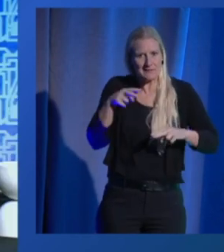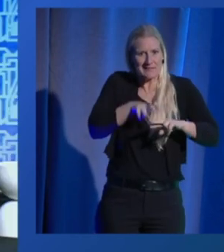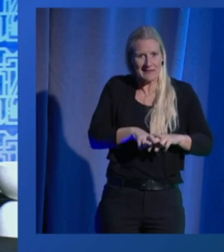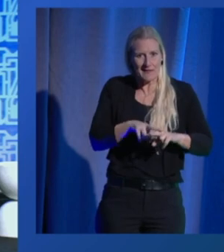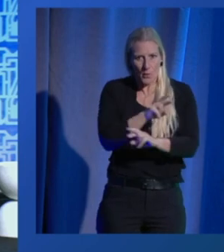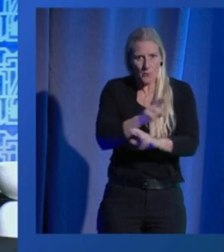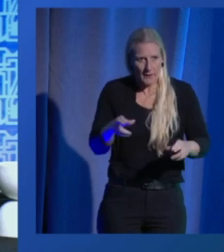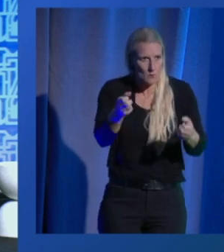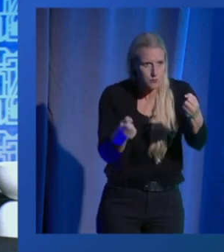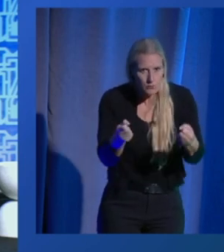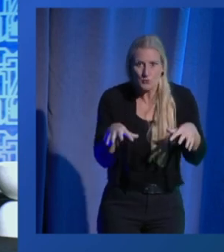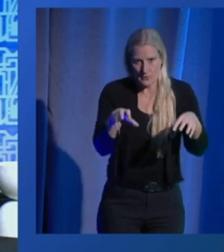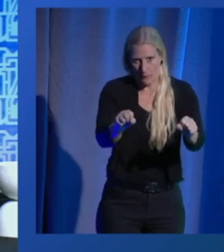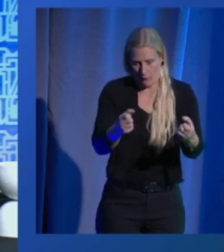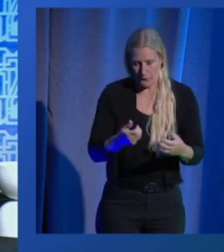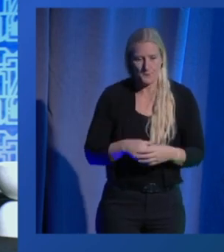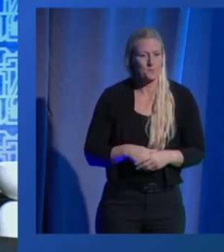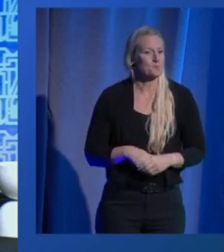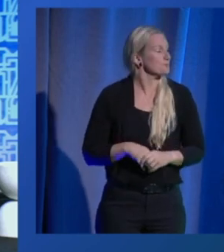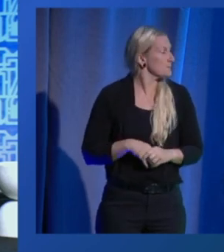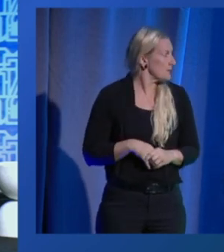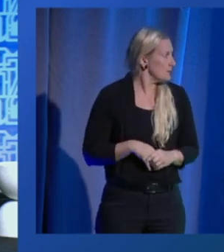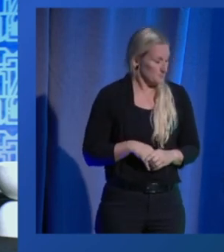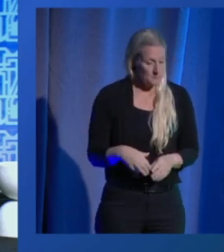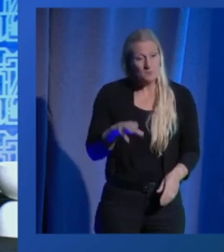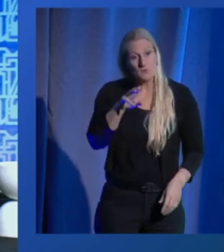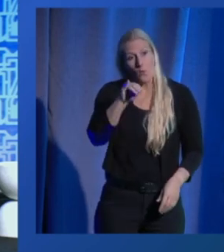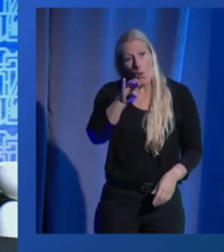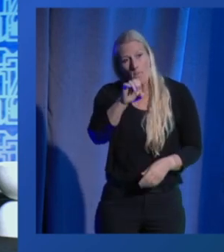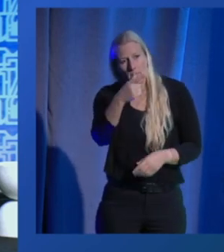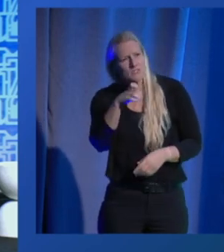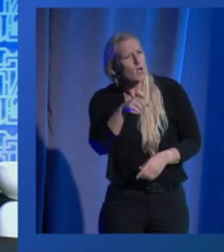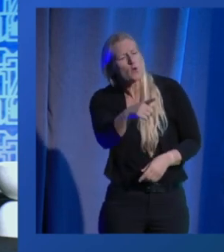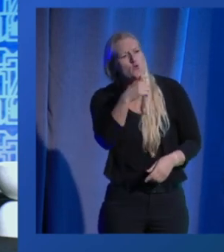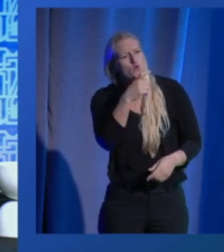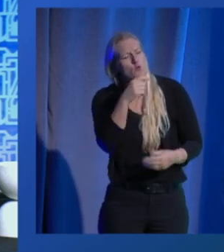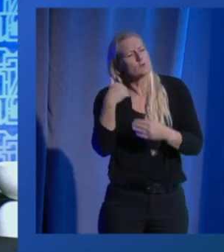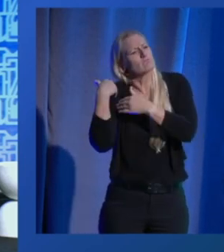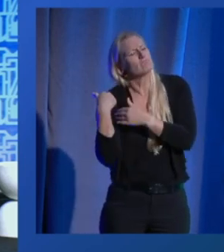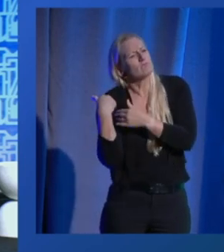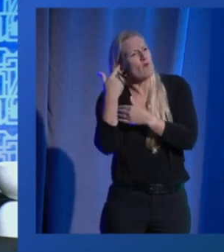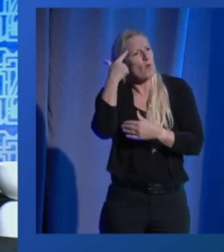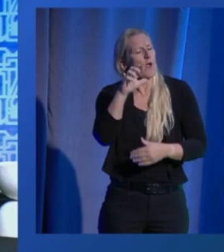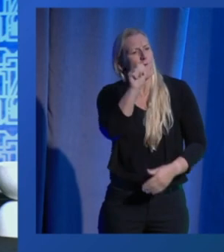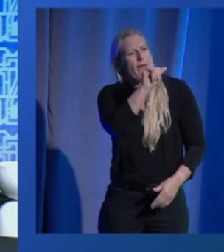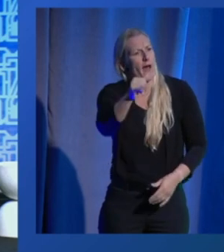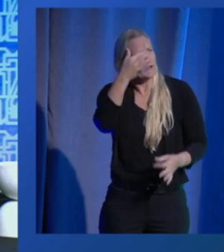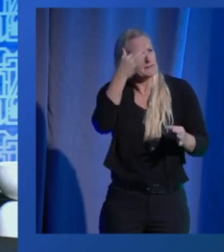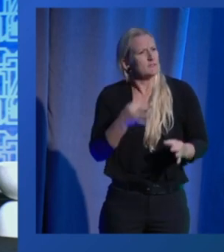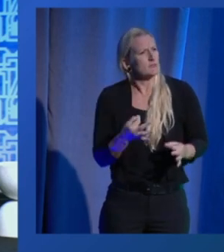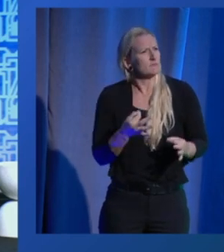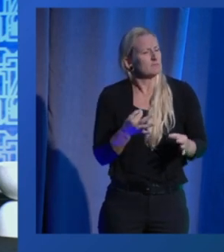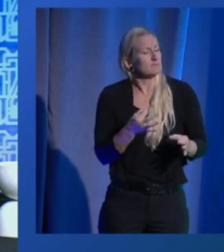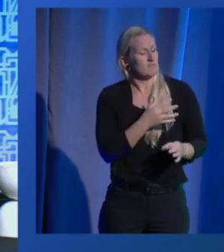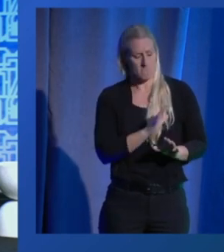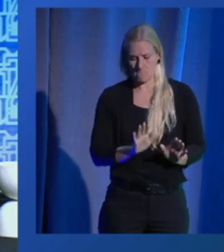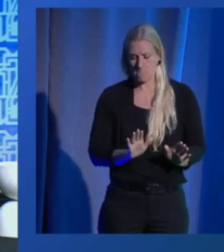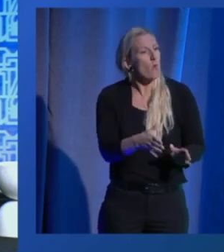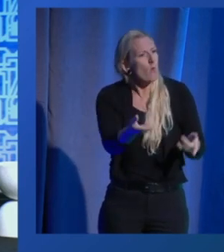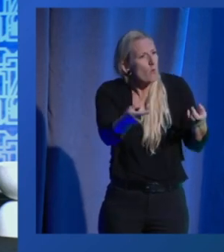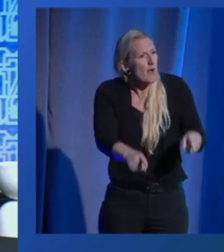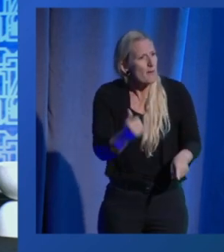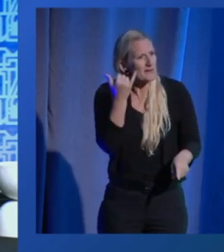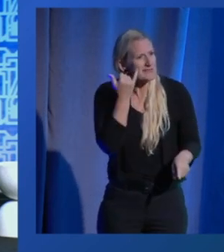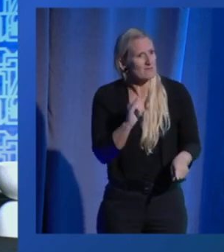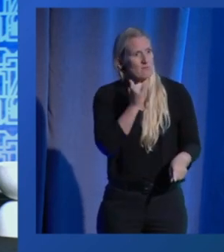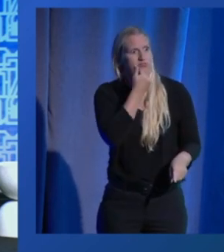definitely falls into ethics uh who's accountable uh for AI decisions and what happens when a wrong uh